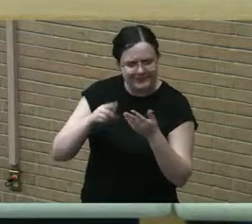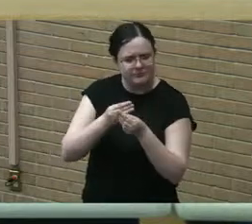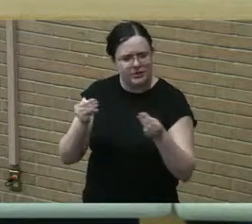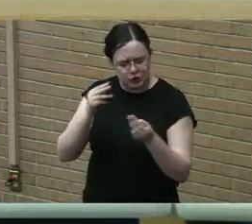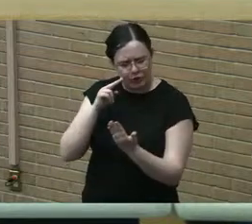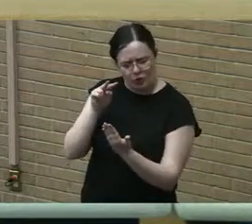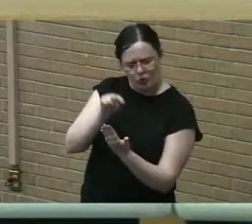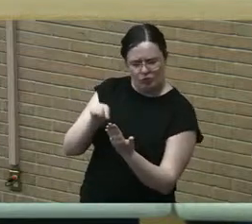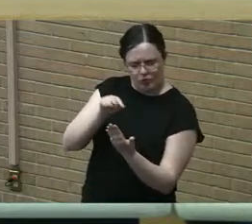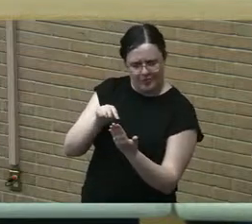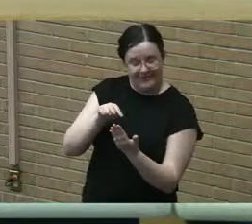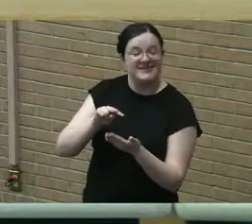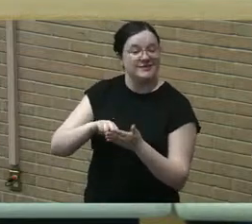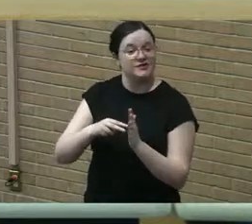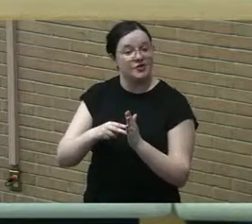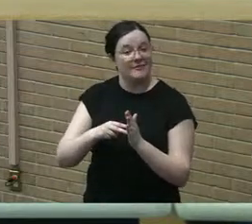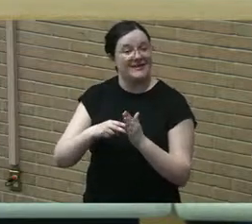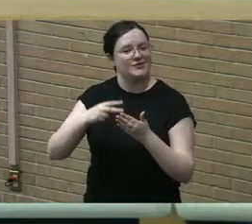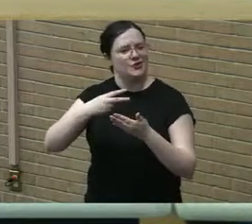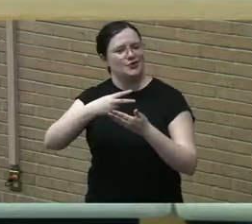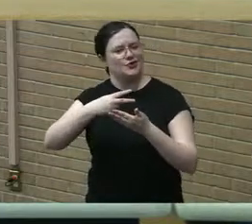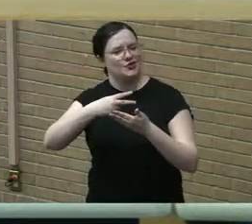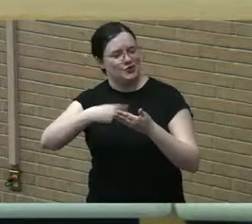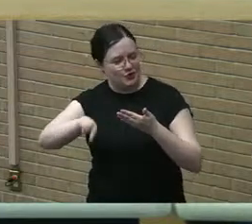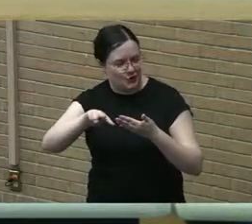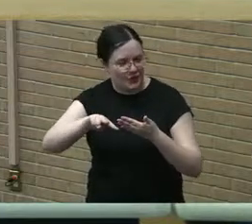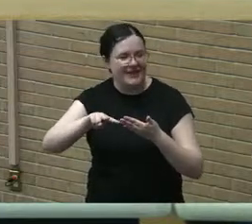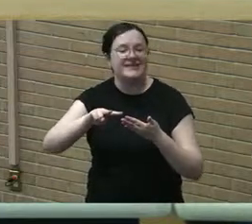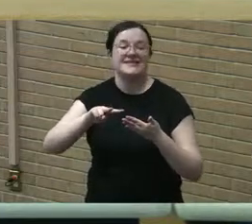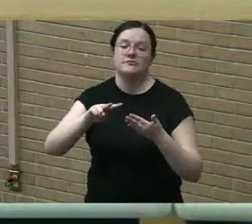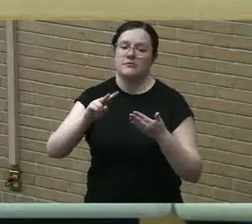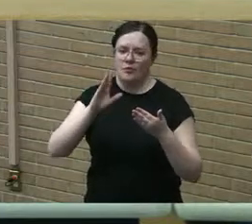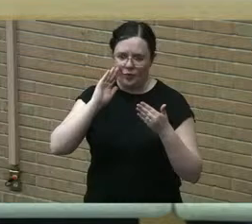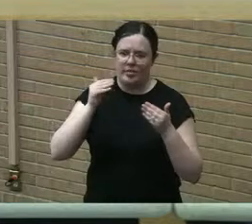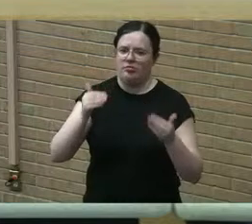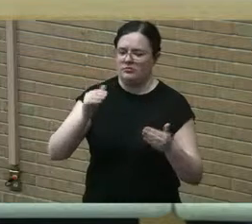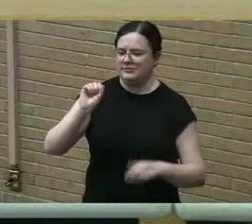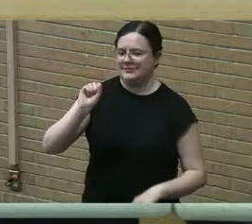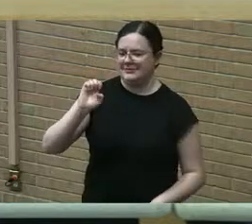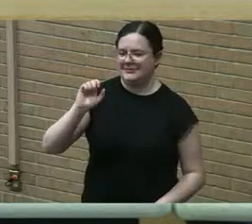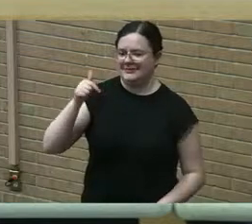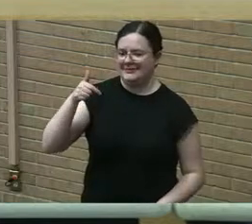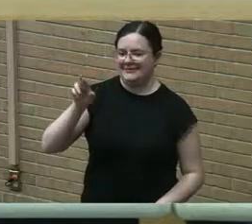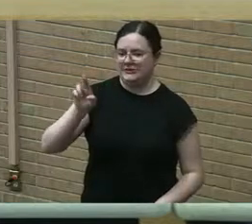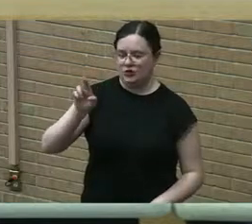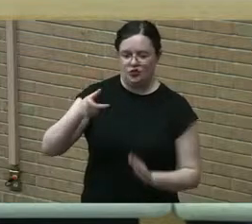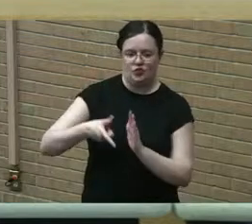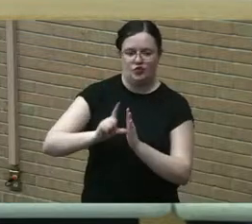the opportunity in 2 weeks to complete the seeker review process.